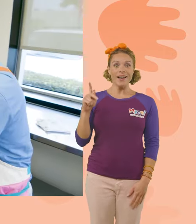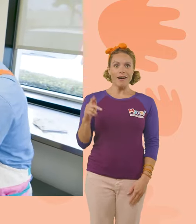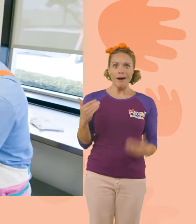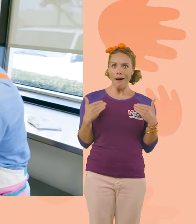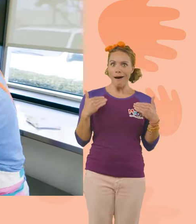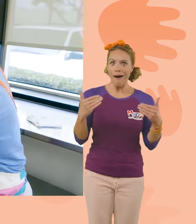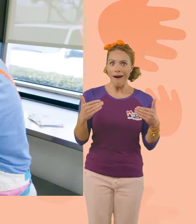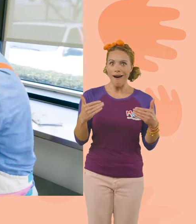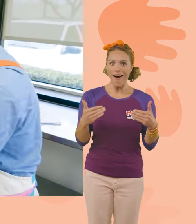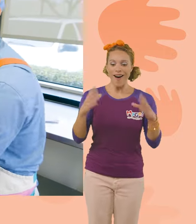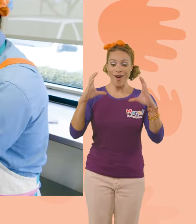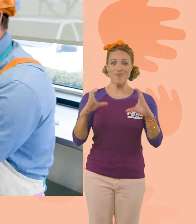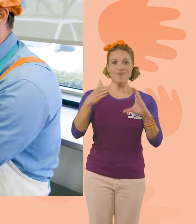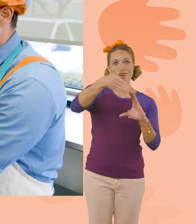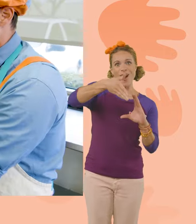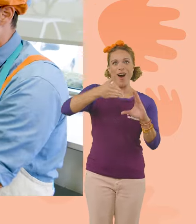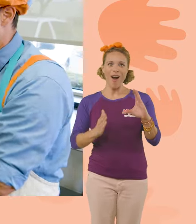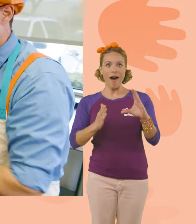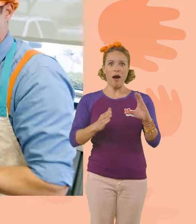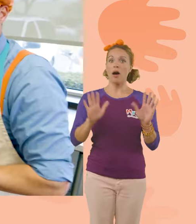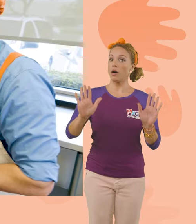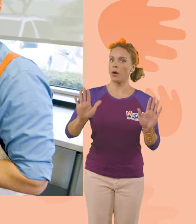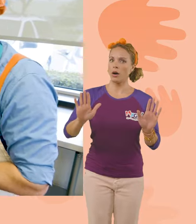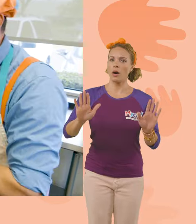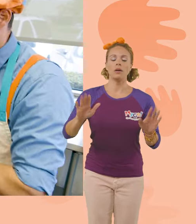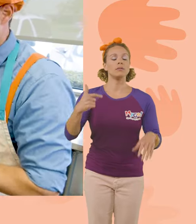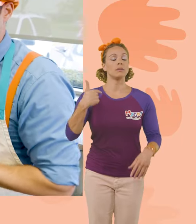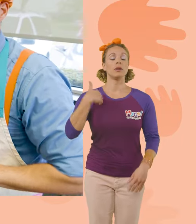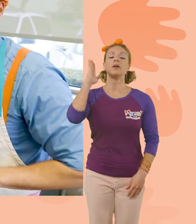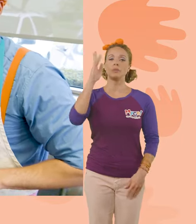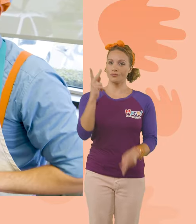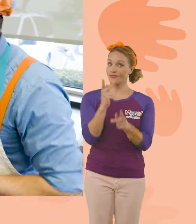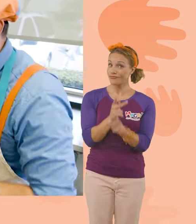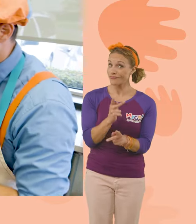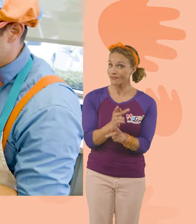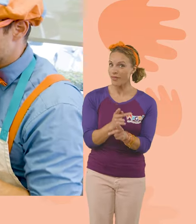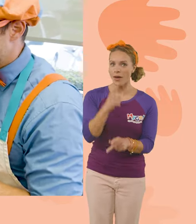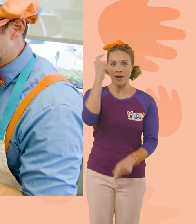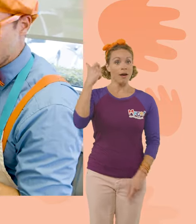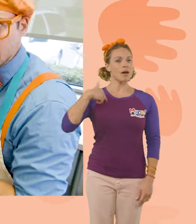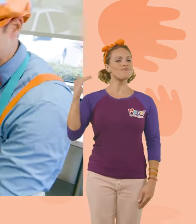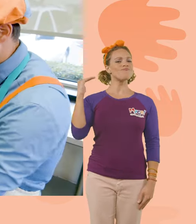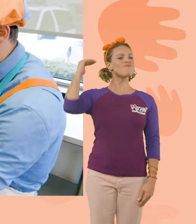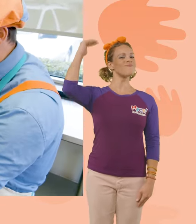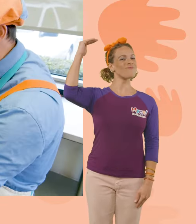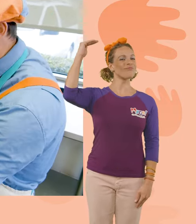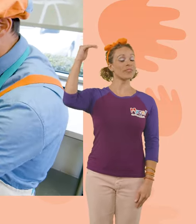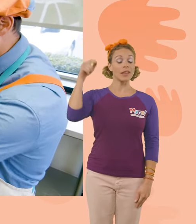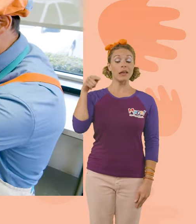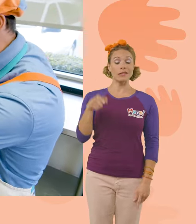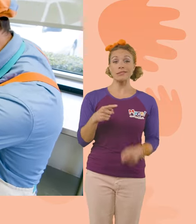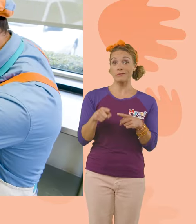Okay, let's cut open the watermelon. Whoa, I'm gonna be very careful because I'm a grown-up with